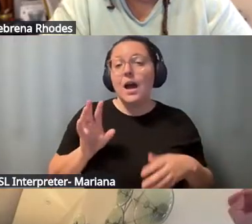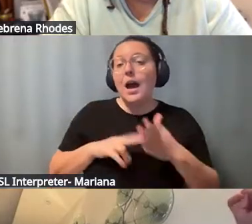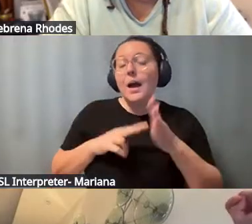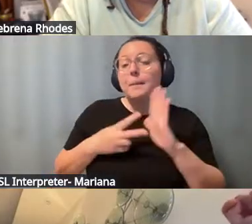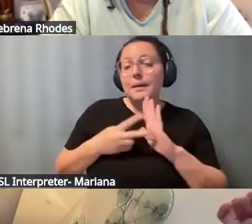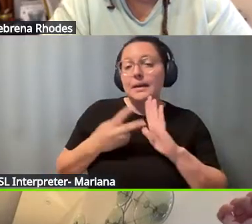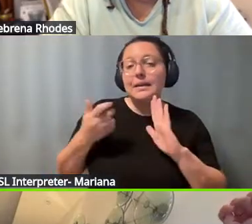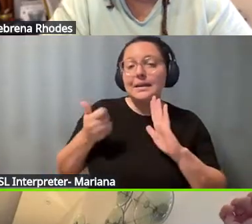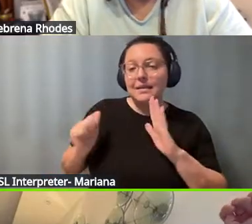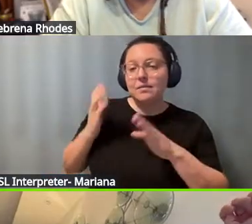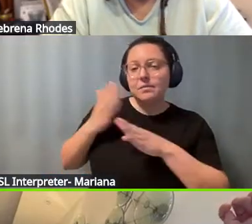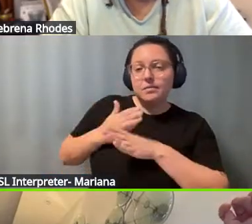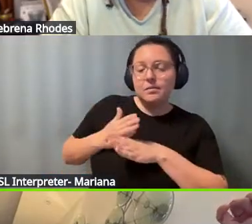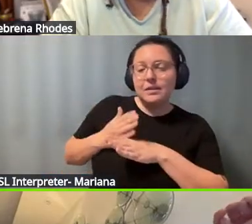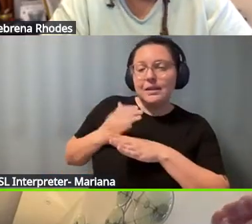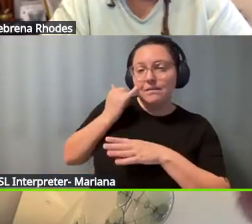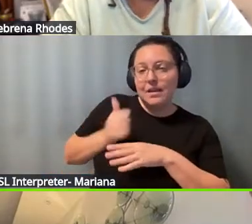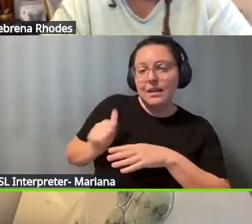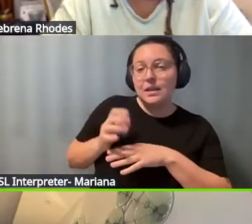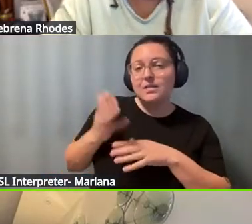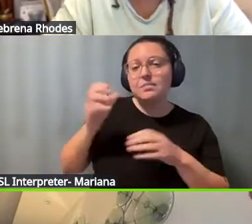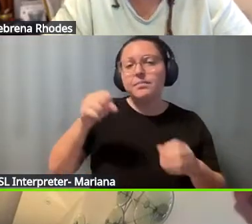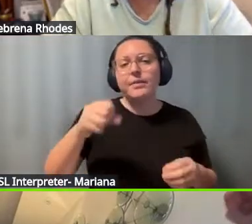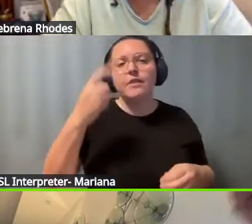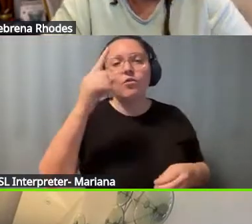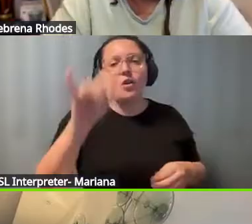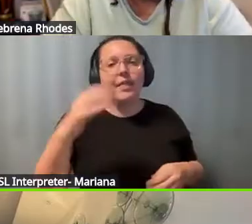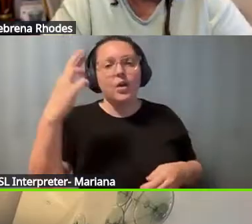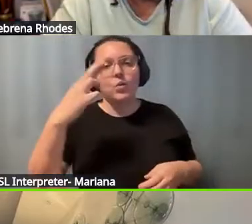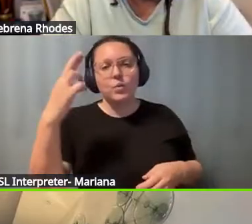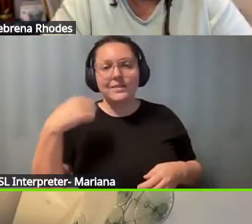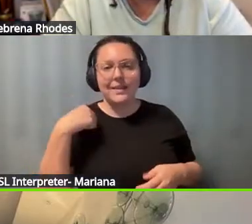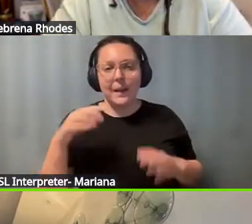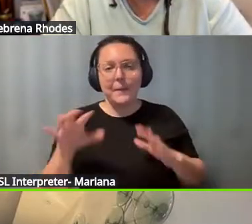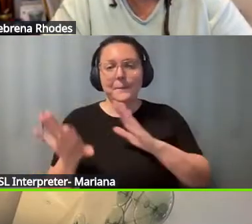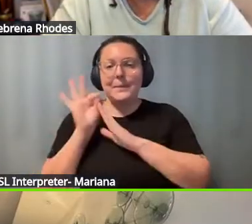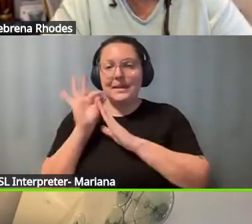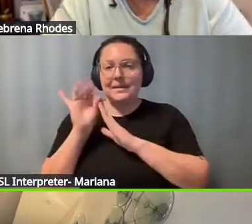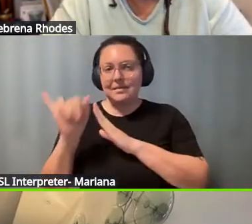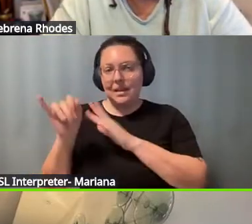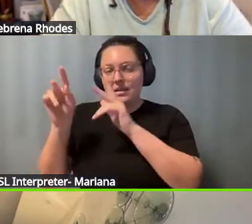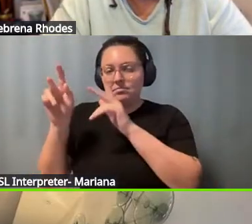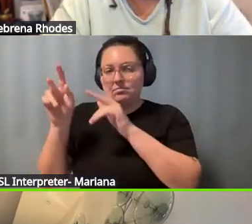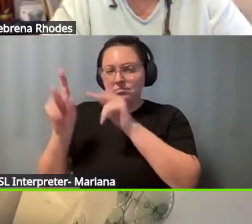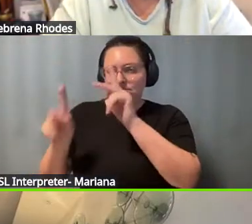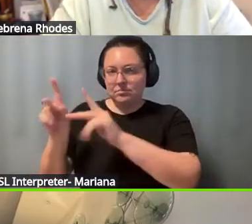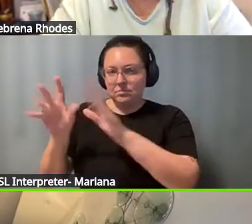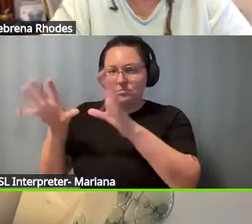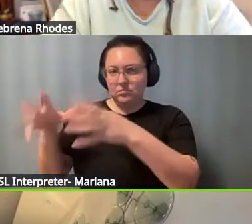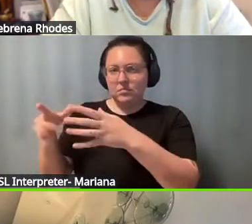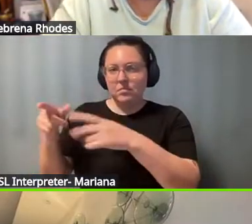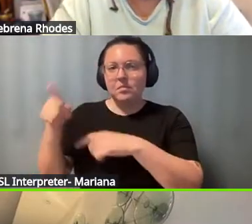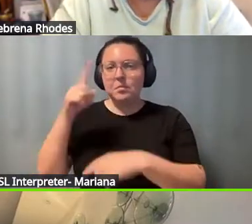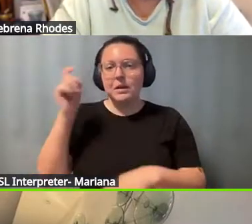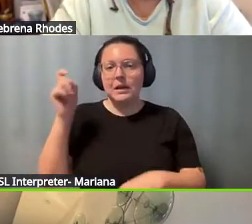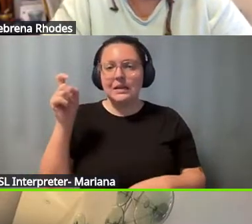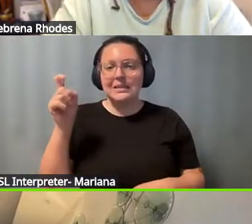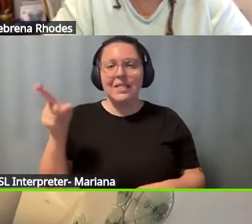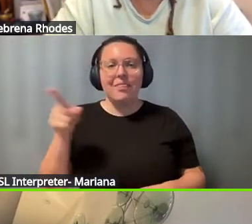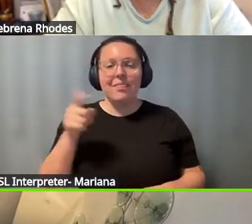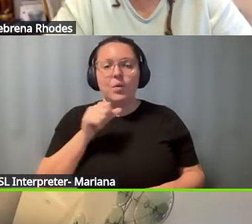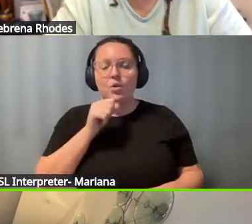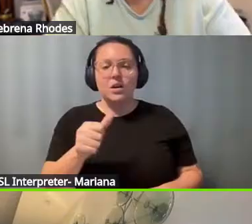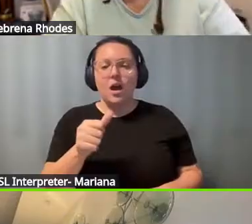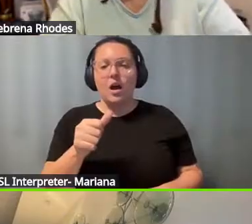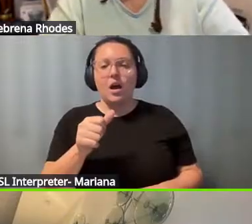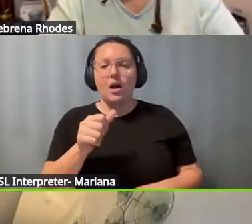know retail was. Yeah, it was for that reason that I picked this tenant. Like I said, because they were not locking away a